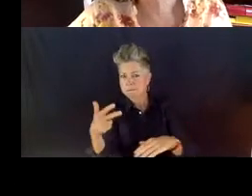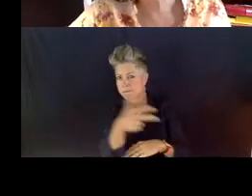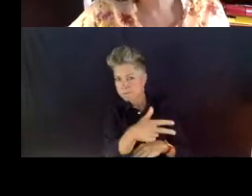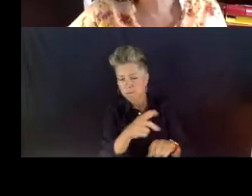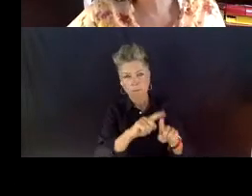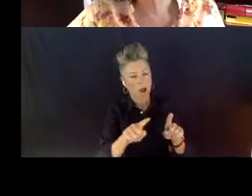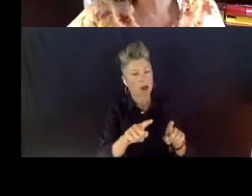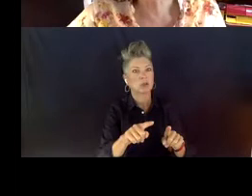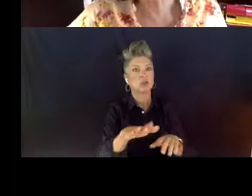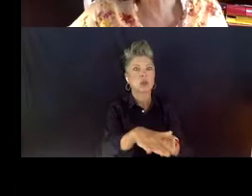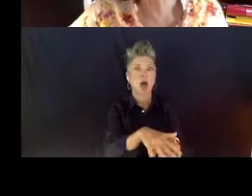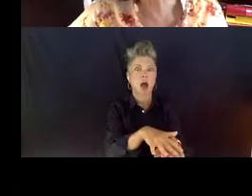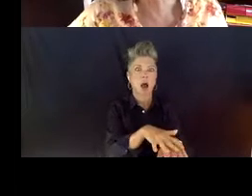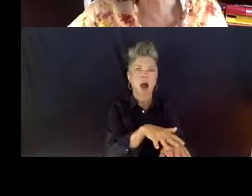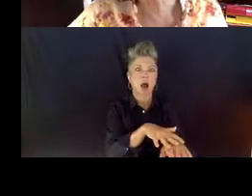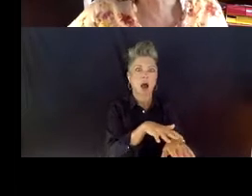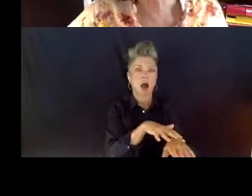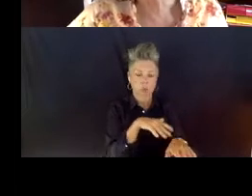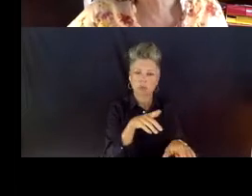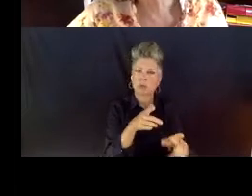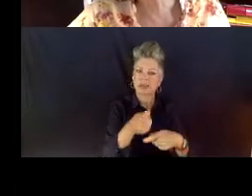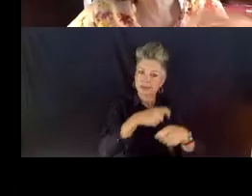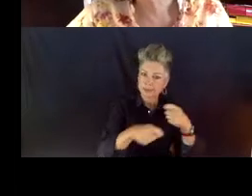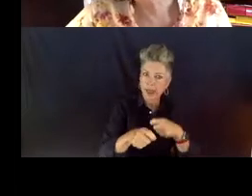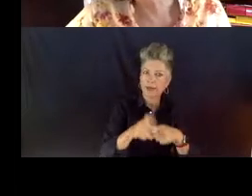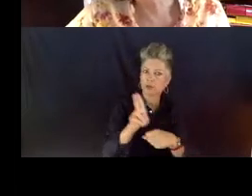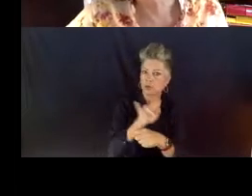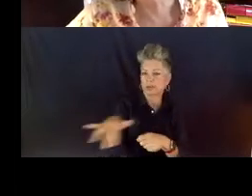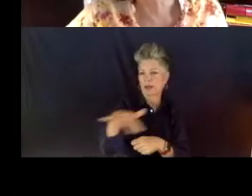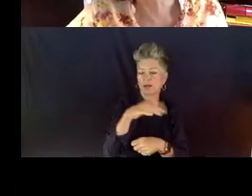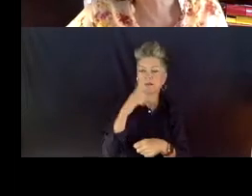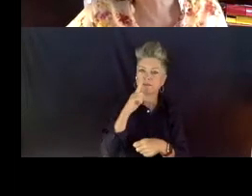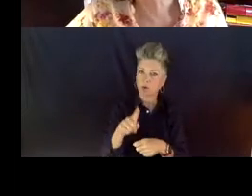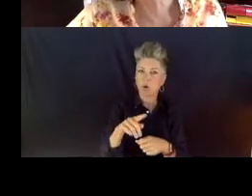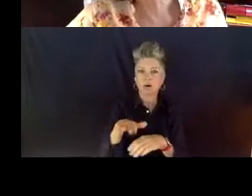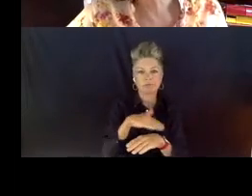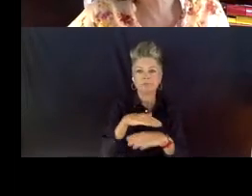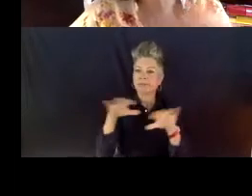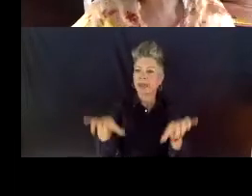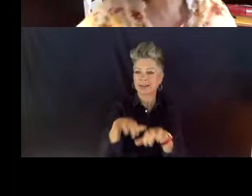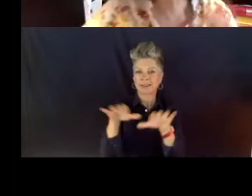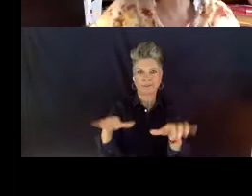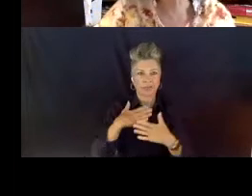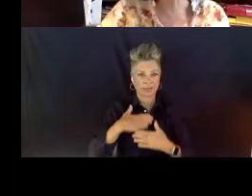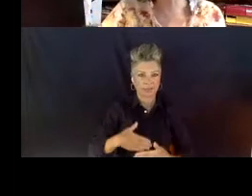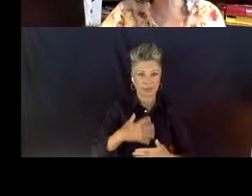speeds, to promote safe physical activity and allow physical distancing. And so you